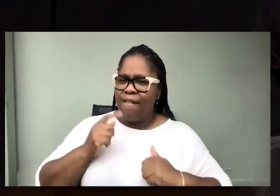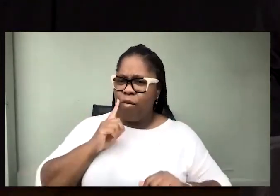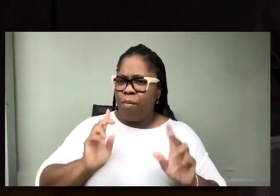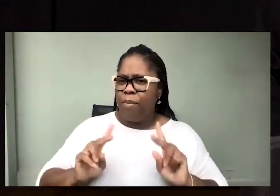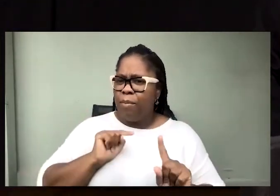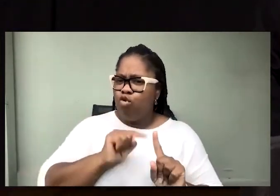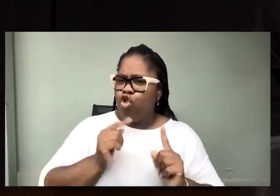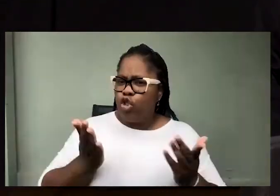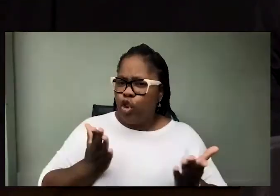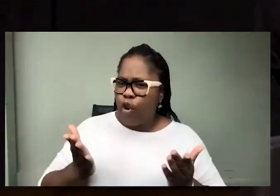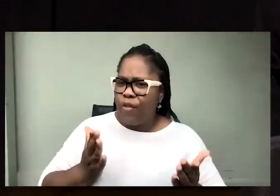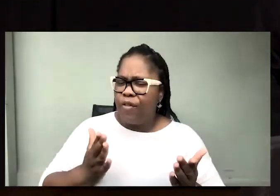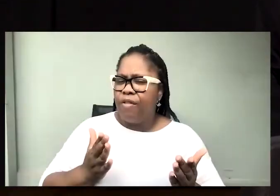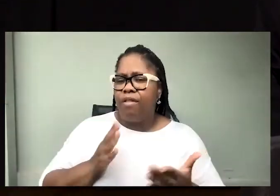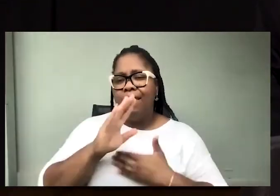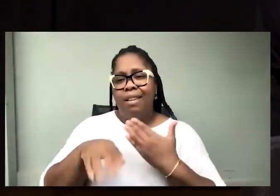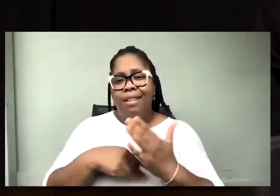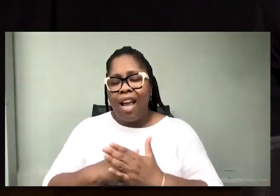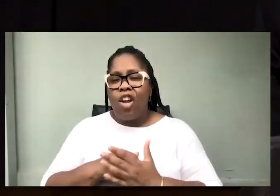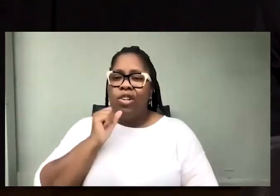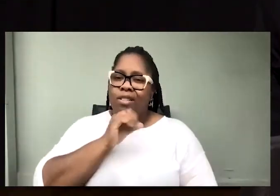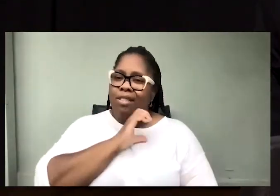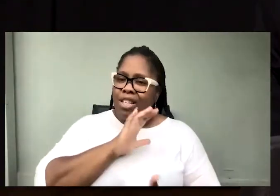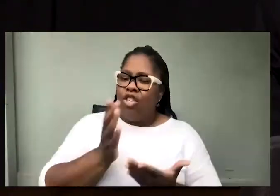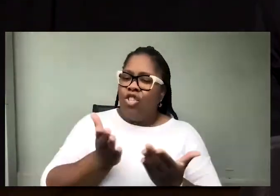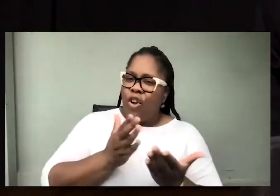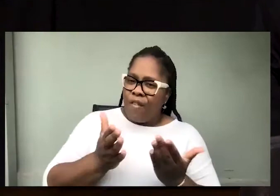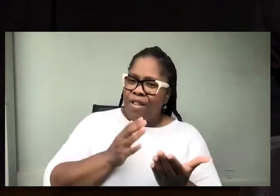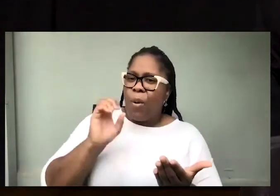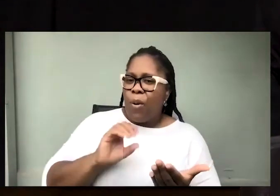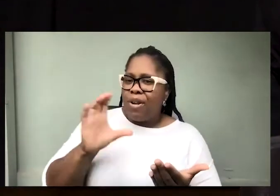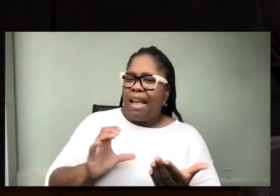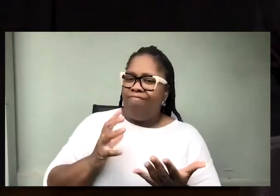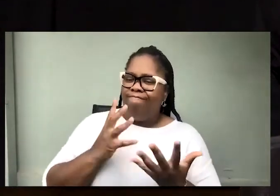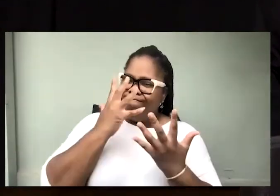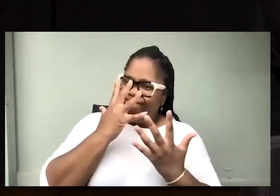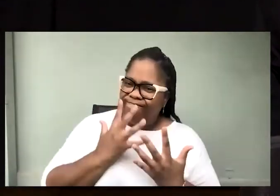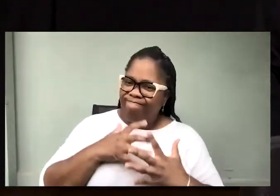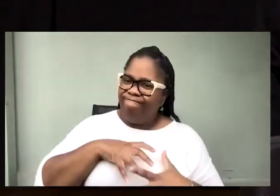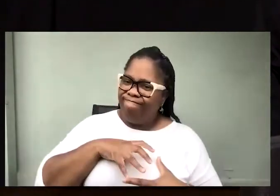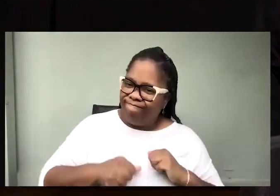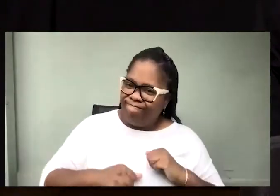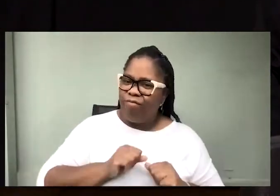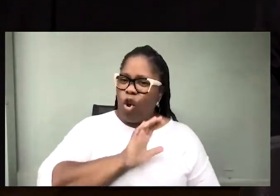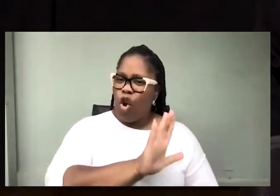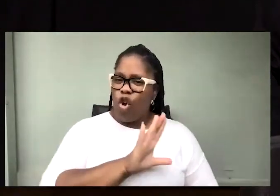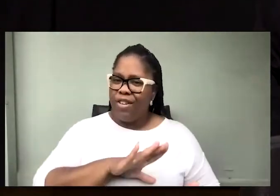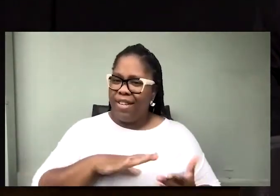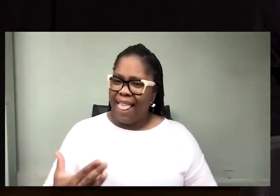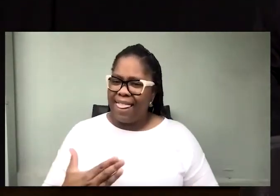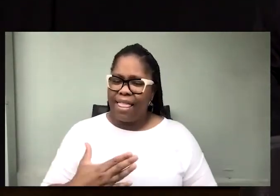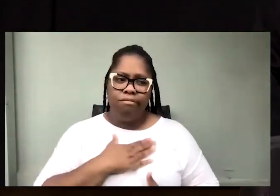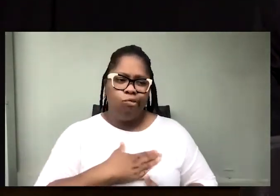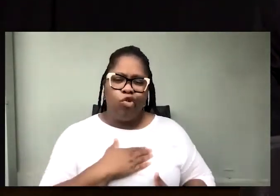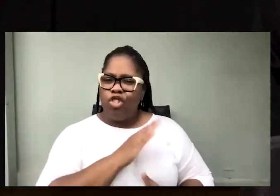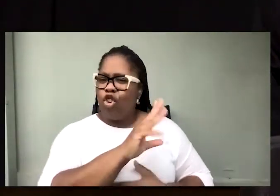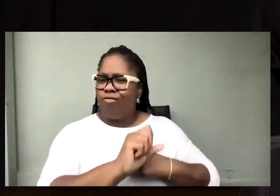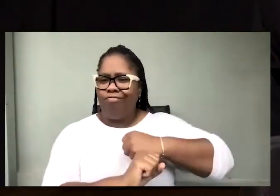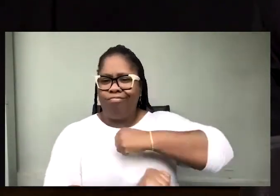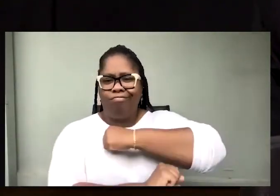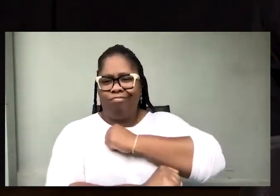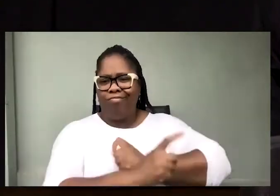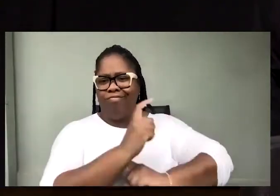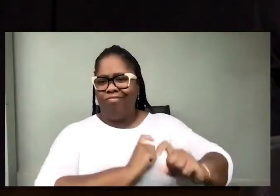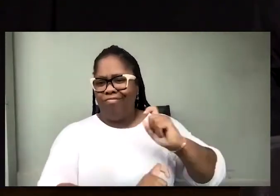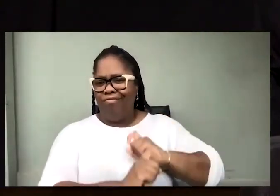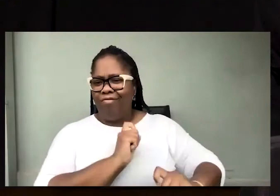served. The entire senior services community of Orange County mourns her death and deeply appreciates all her foundational contributions